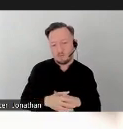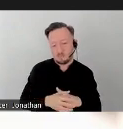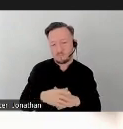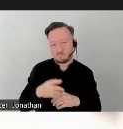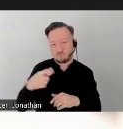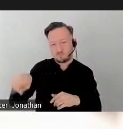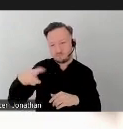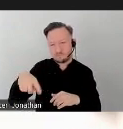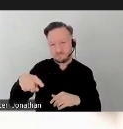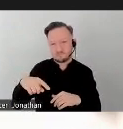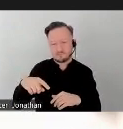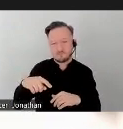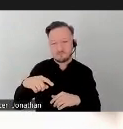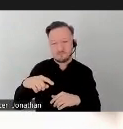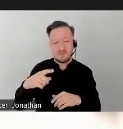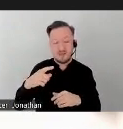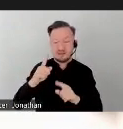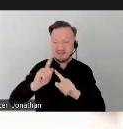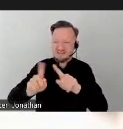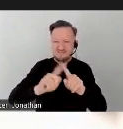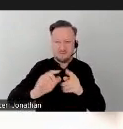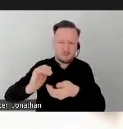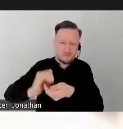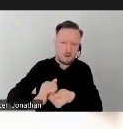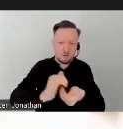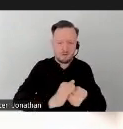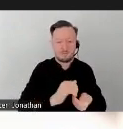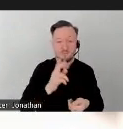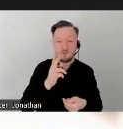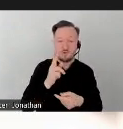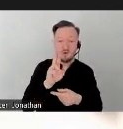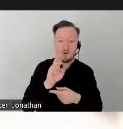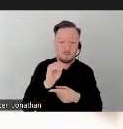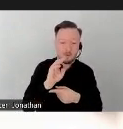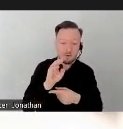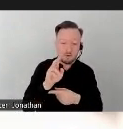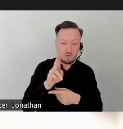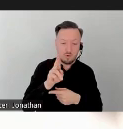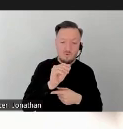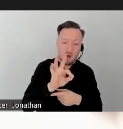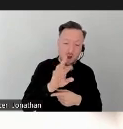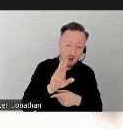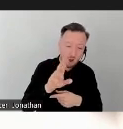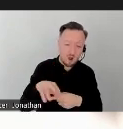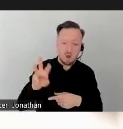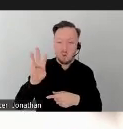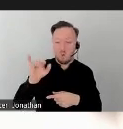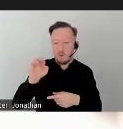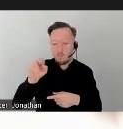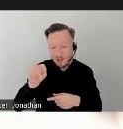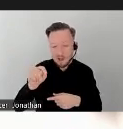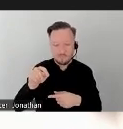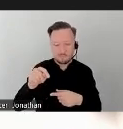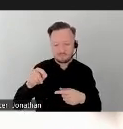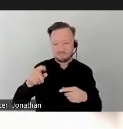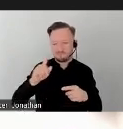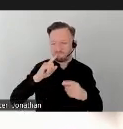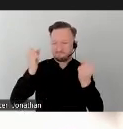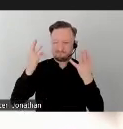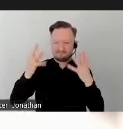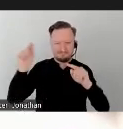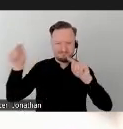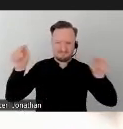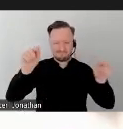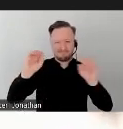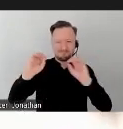offered and the various partnerings. UR Wilmot is there, and we're just a part of the conglomerate of organizations that